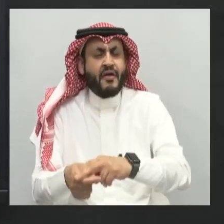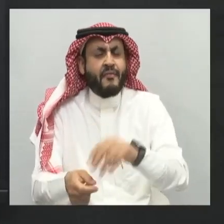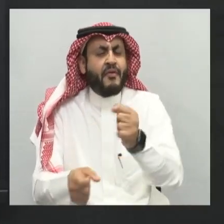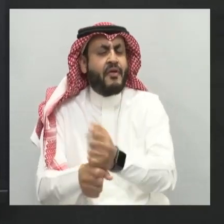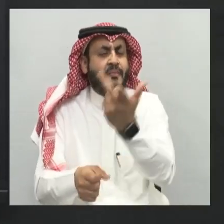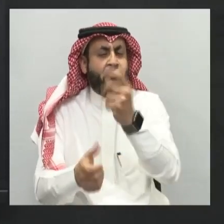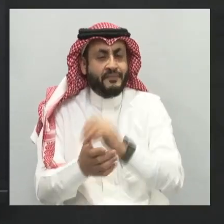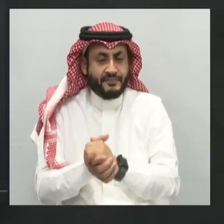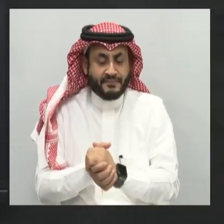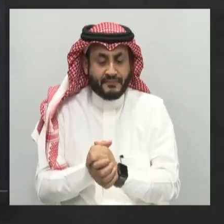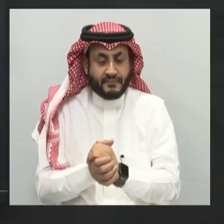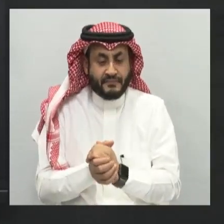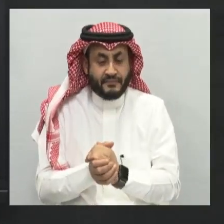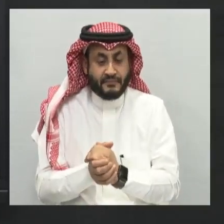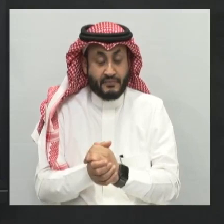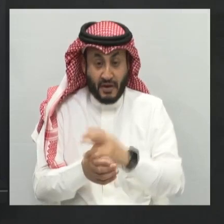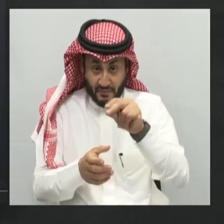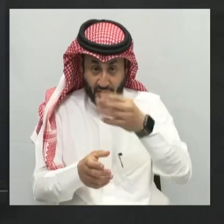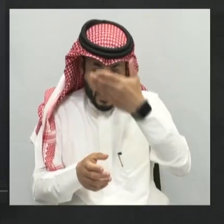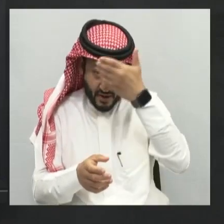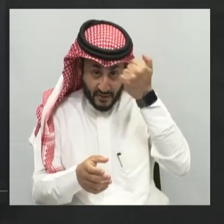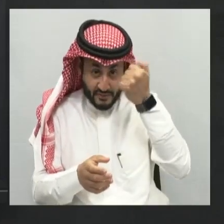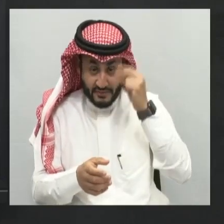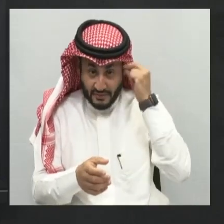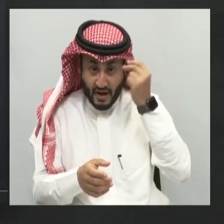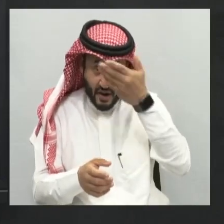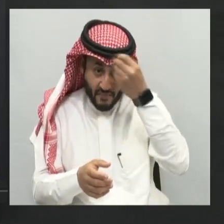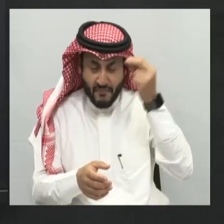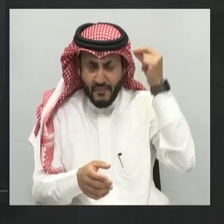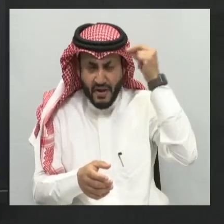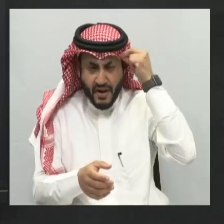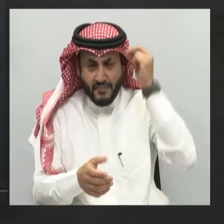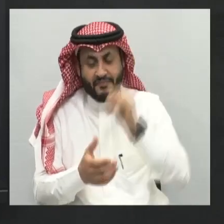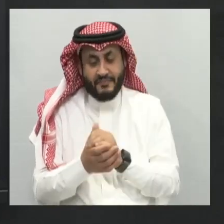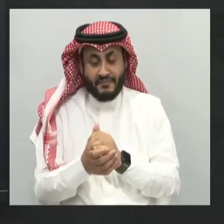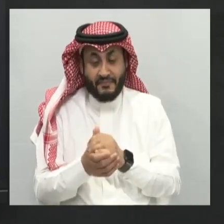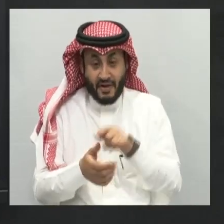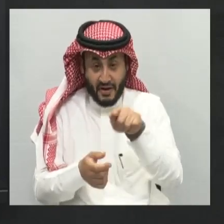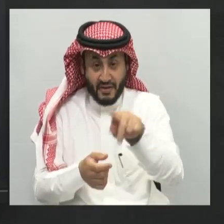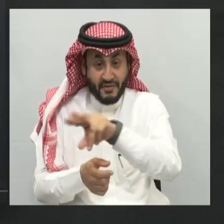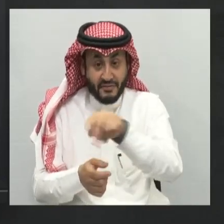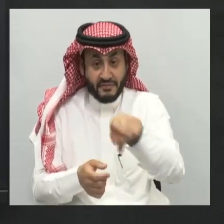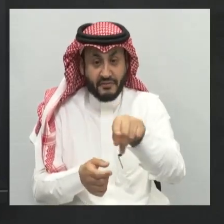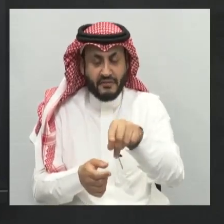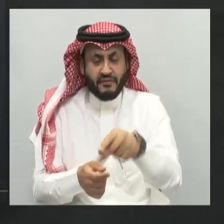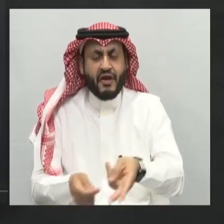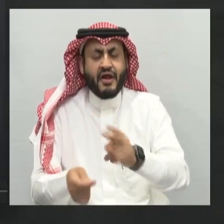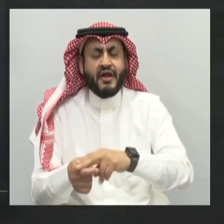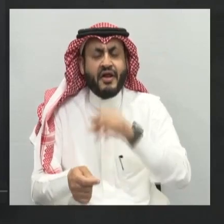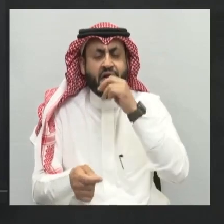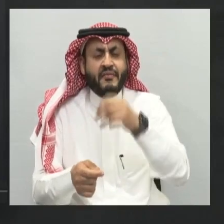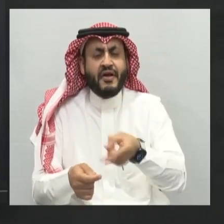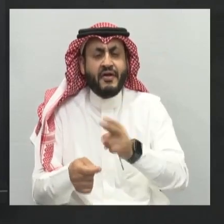what happens? Sometimes the song can get stuck in your head, right? So over here, when you say the days